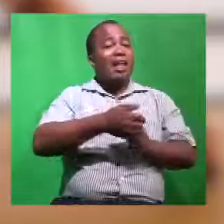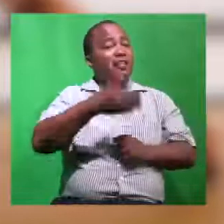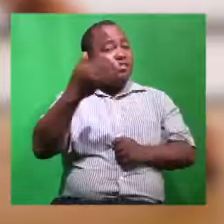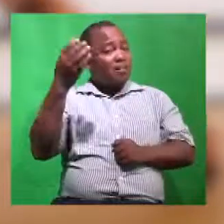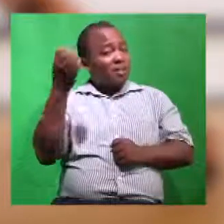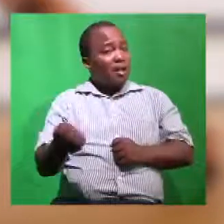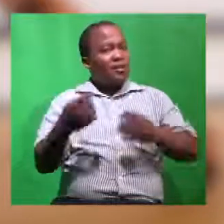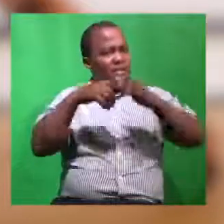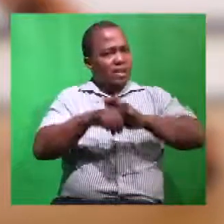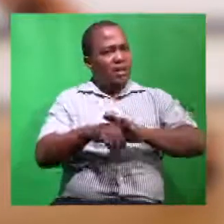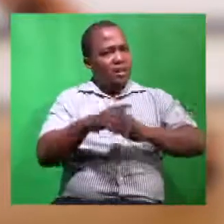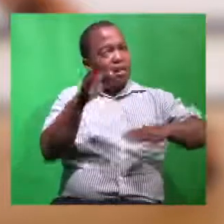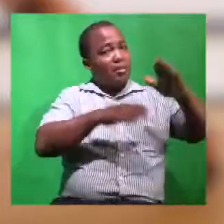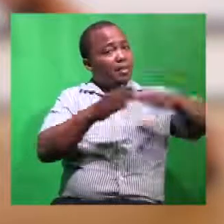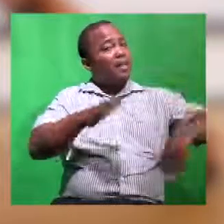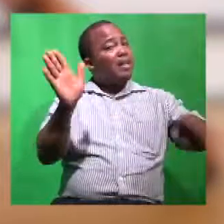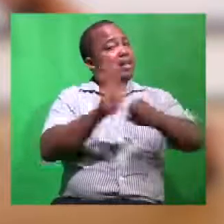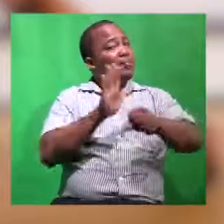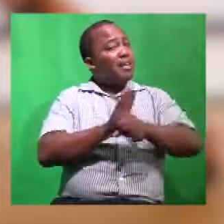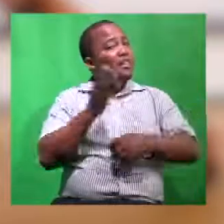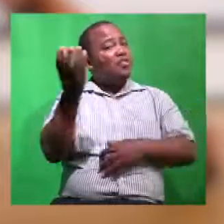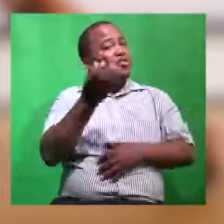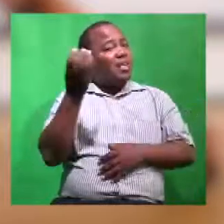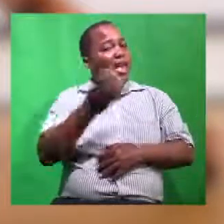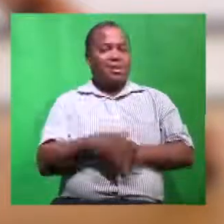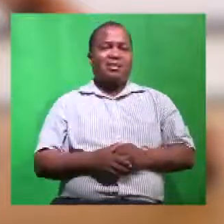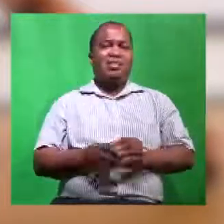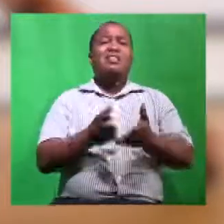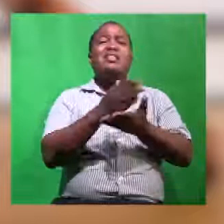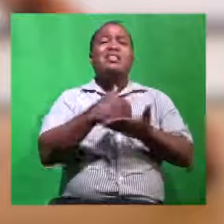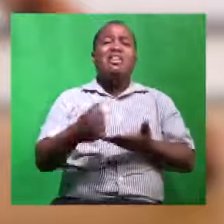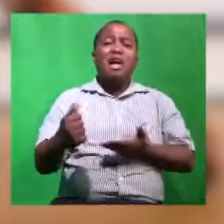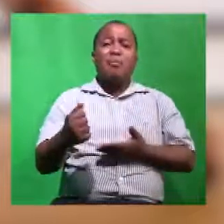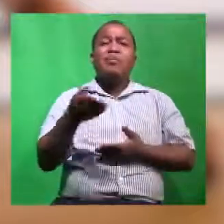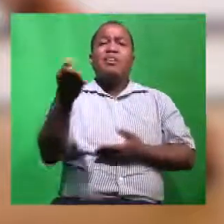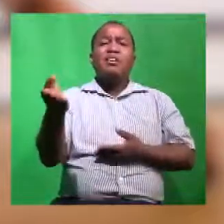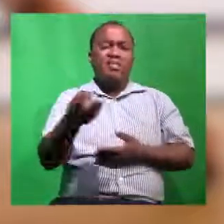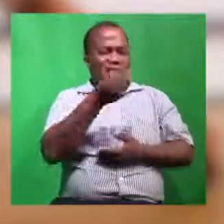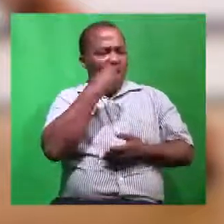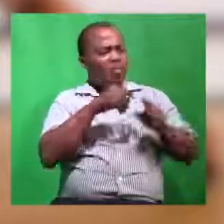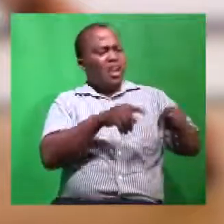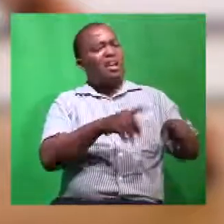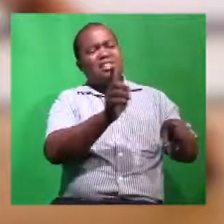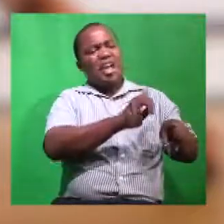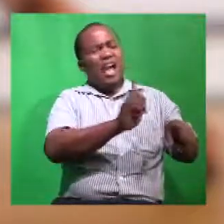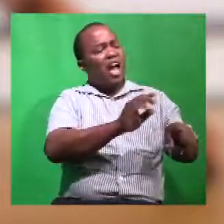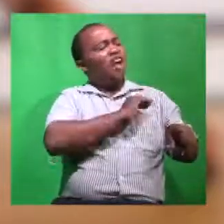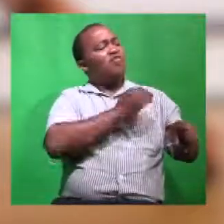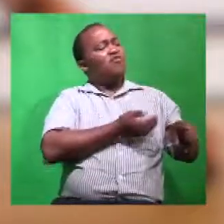aspect in many societies. There are some societies that practice this. They tell that